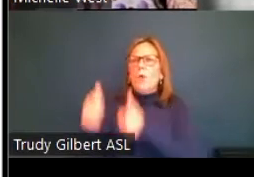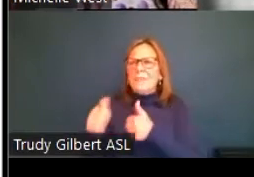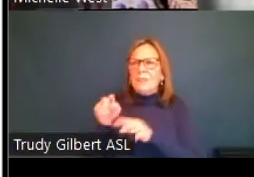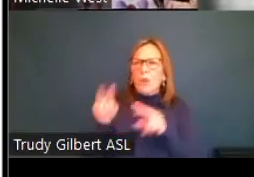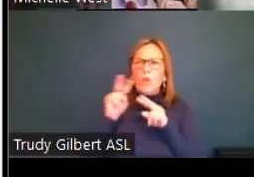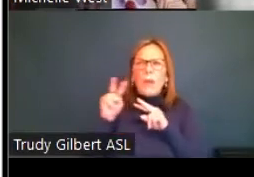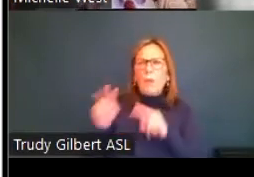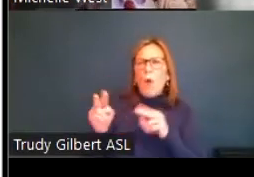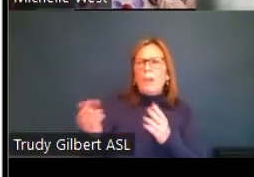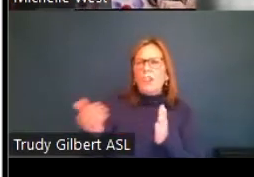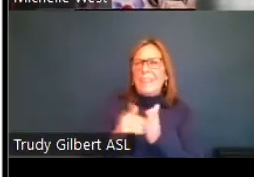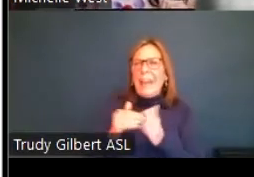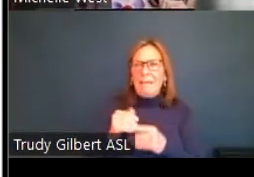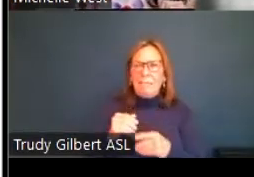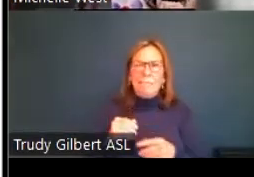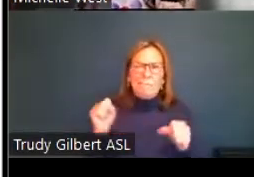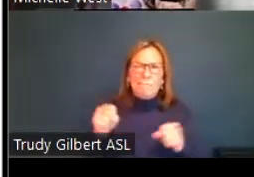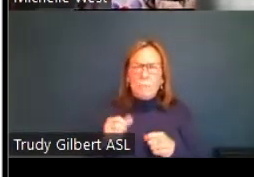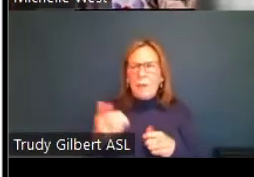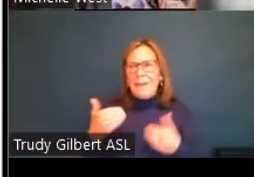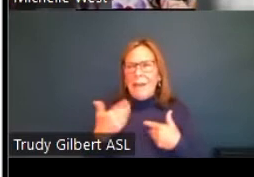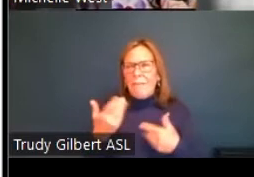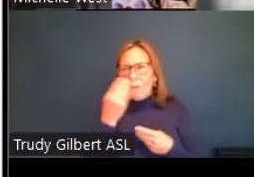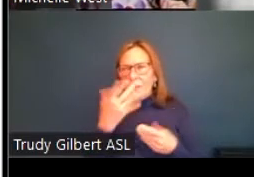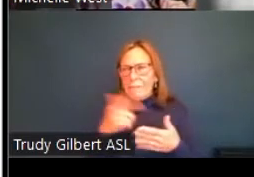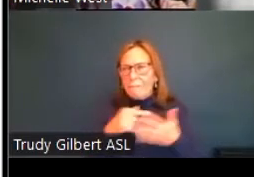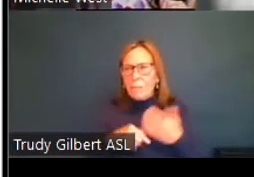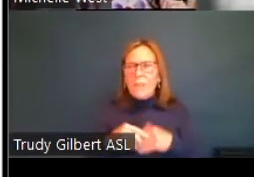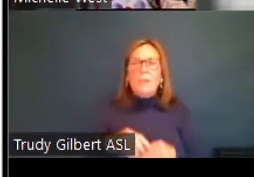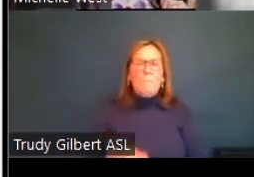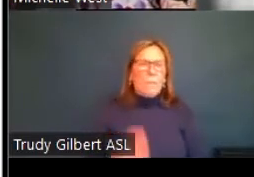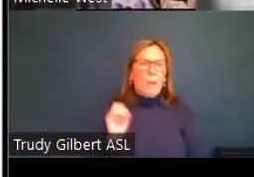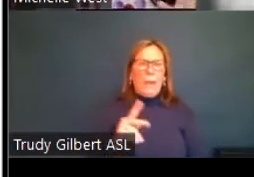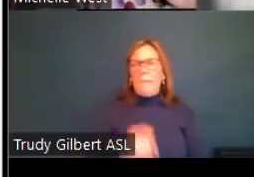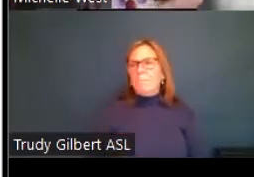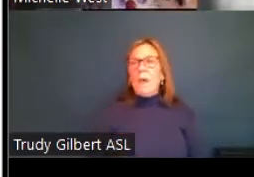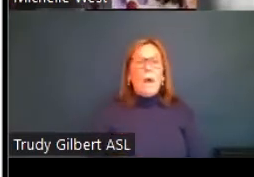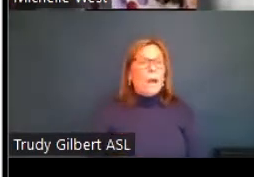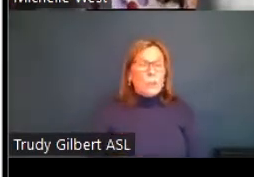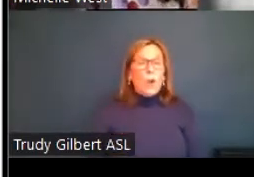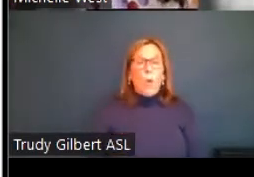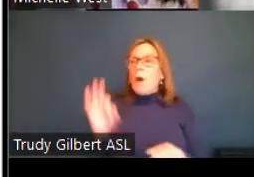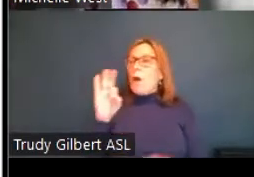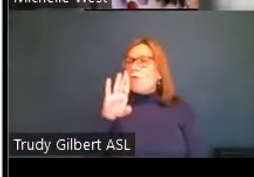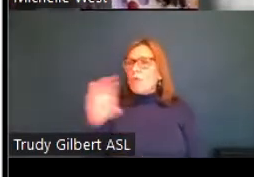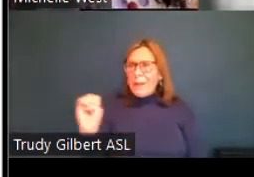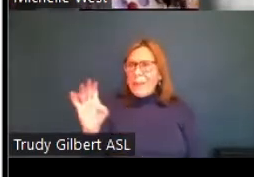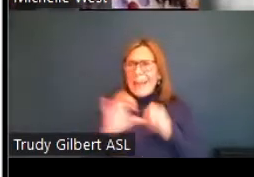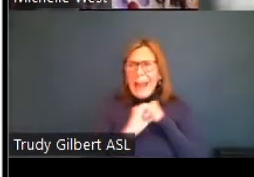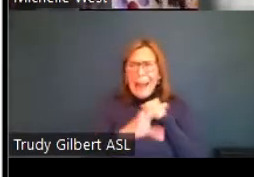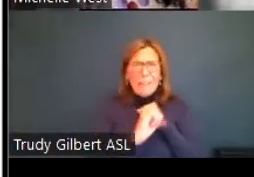content. In answer to Isabel's question. All right, so free advertising.